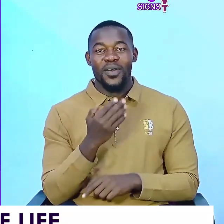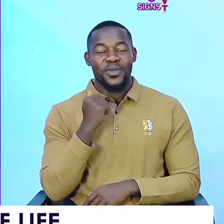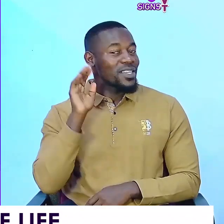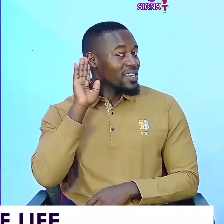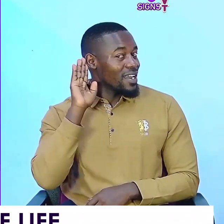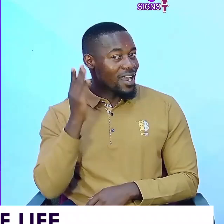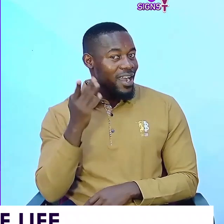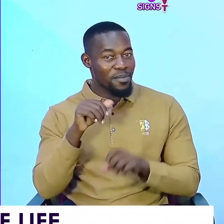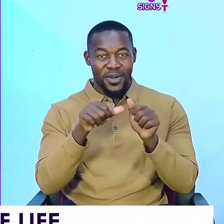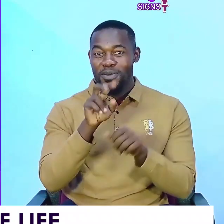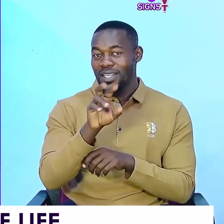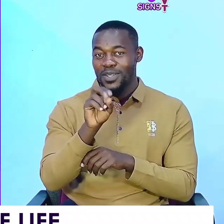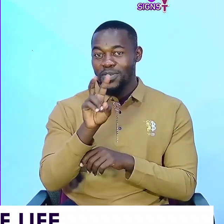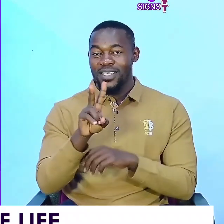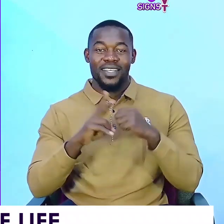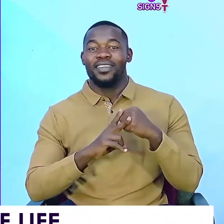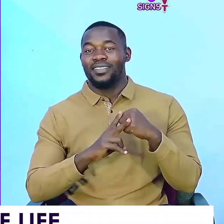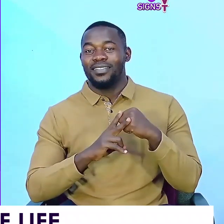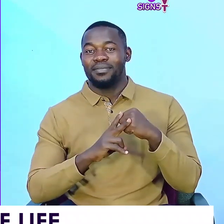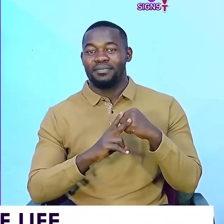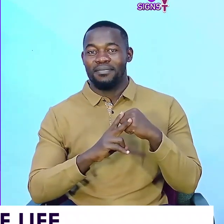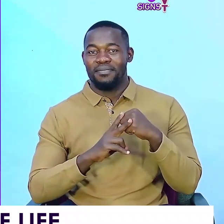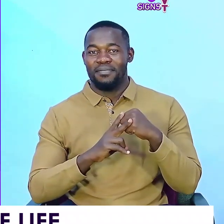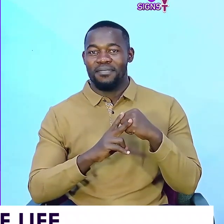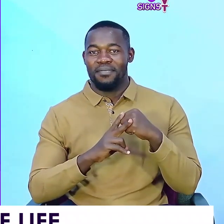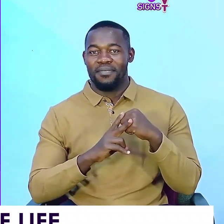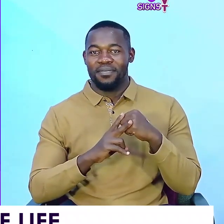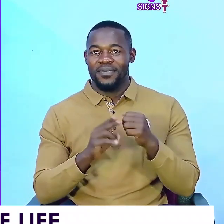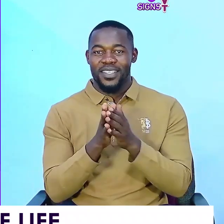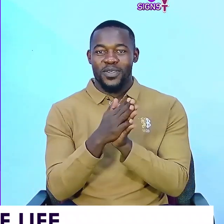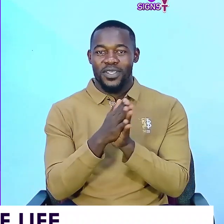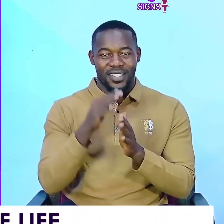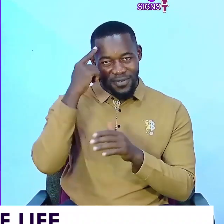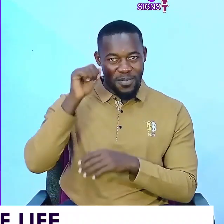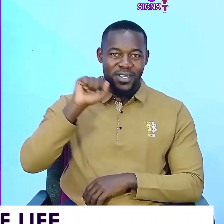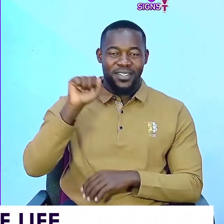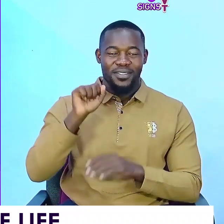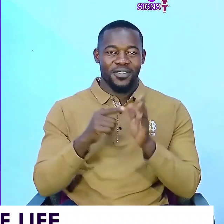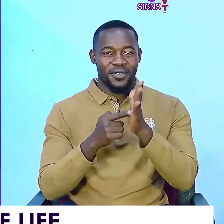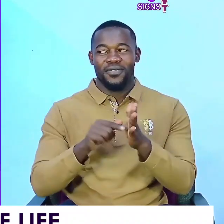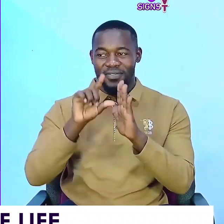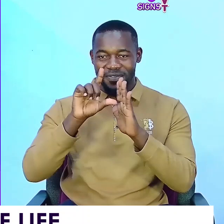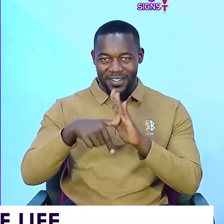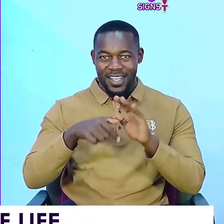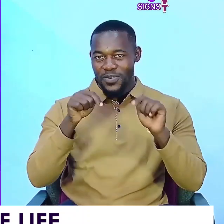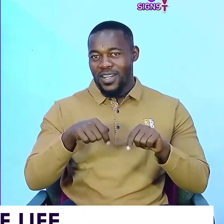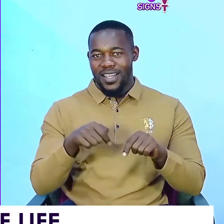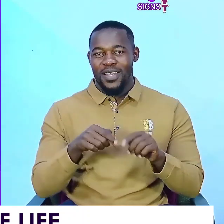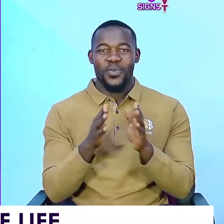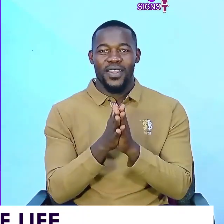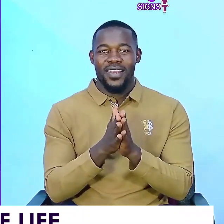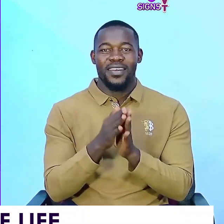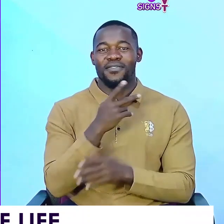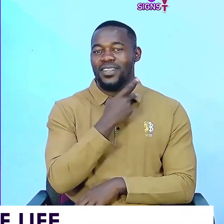about 2027. Yeah, but that is a story for the politics show. Today we are with him on a